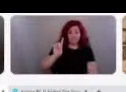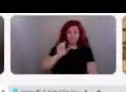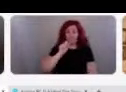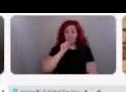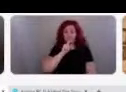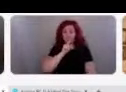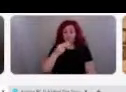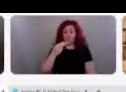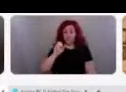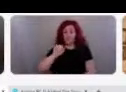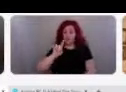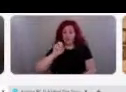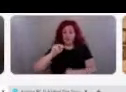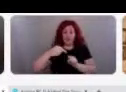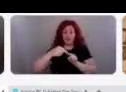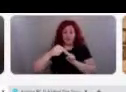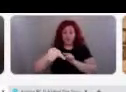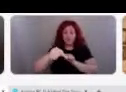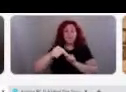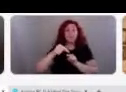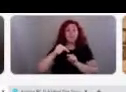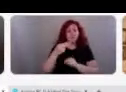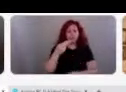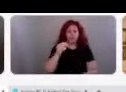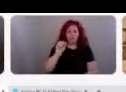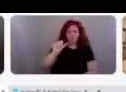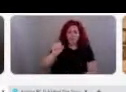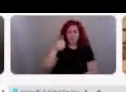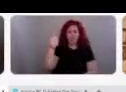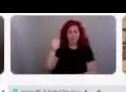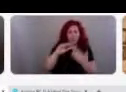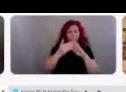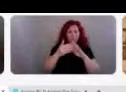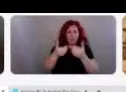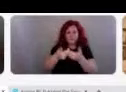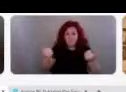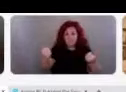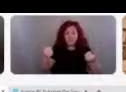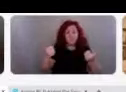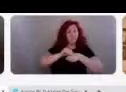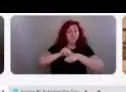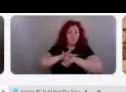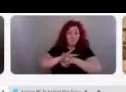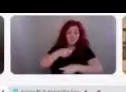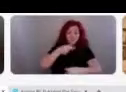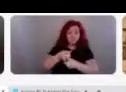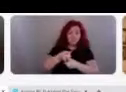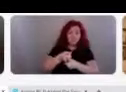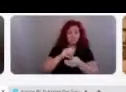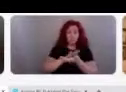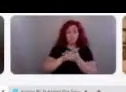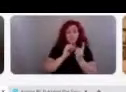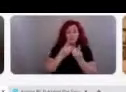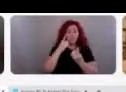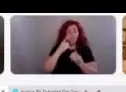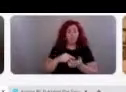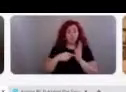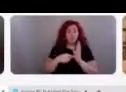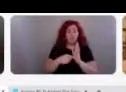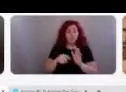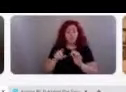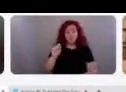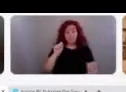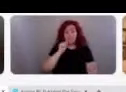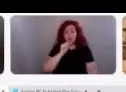road though this cuts across hoas other communities it affects school districts for example scottsdale unified school